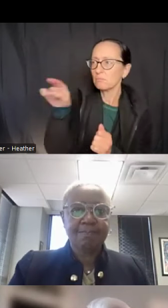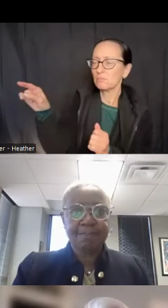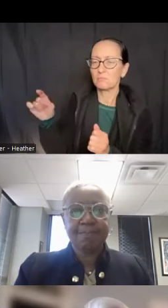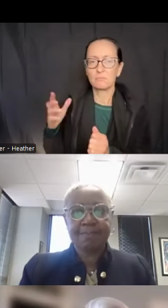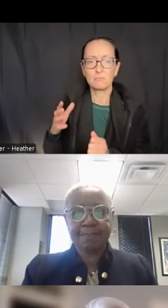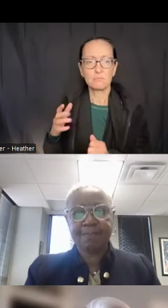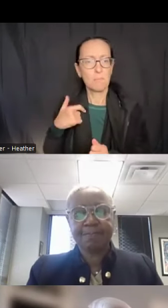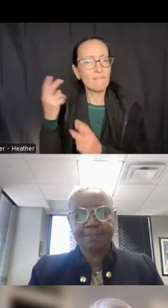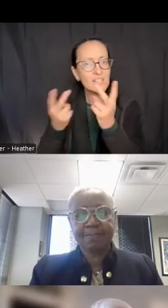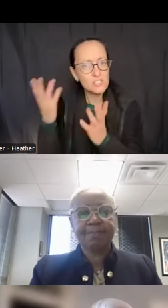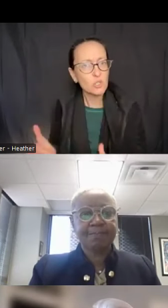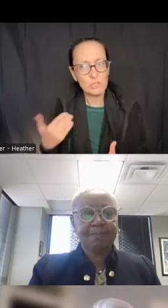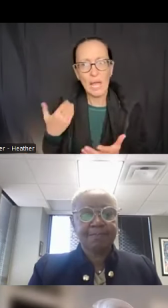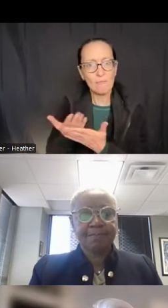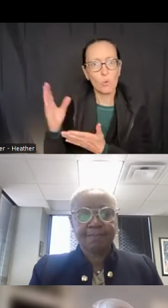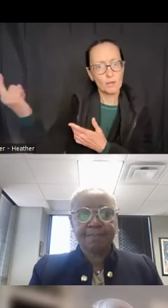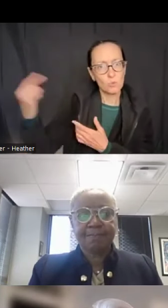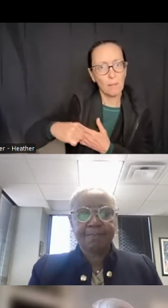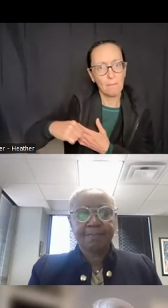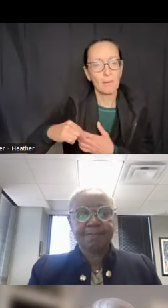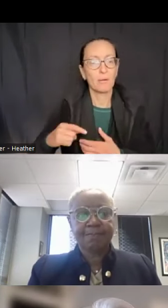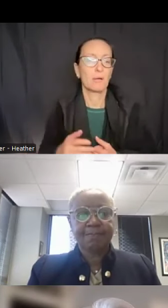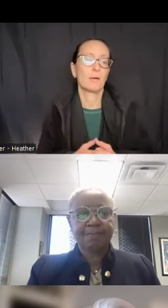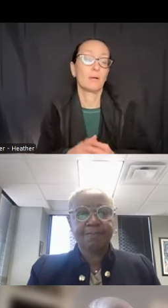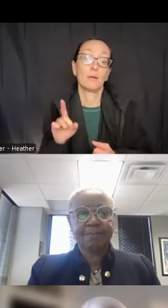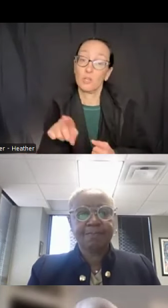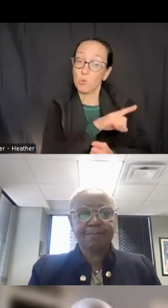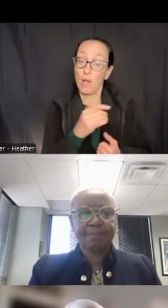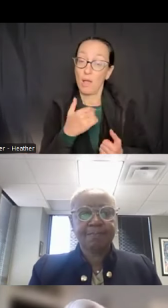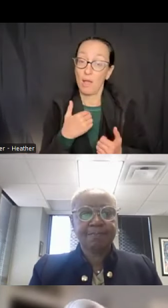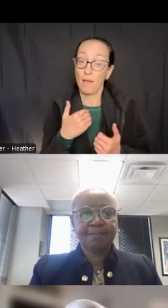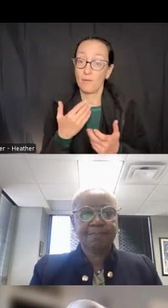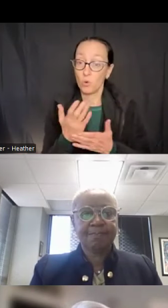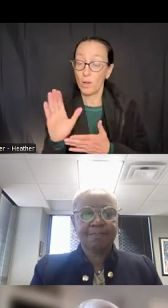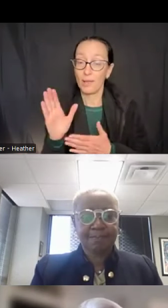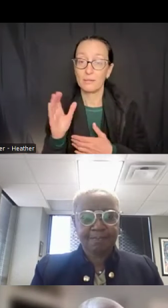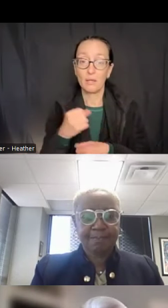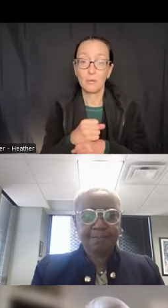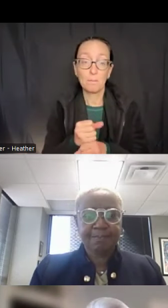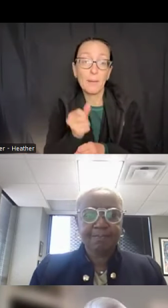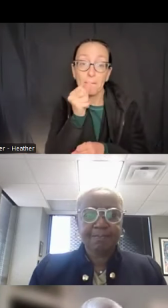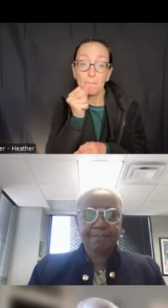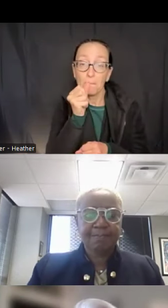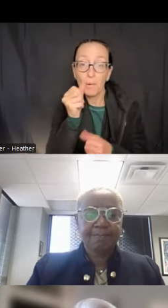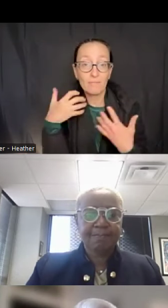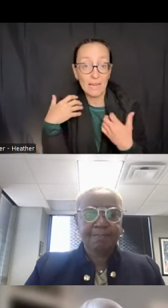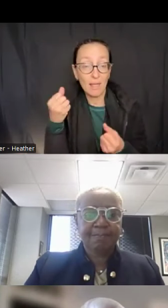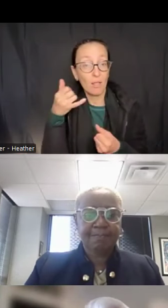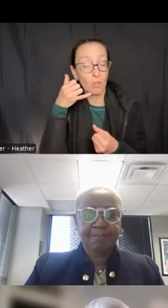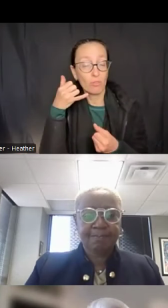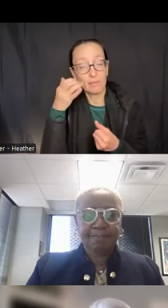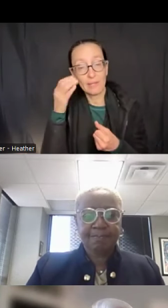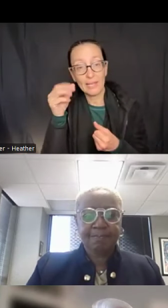those facilities. Do you have a way to make private telephone calls, for instance, from a facility? That's a basic